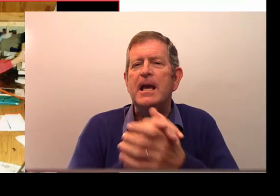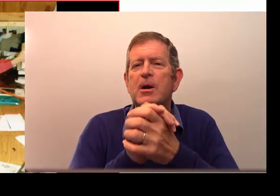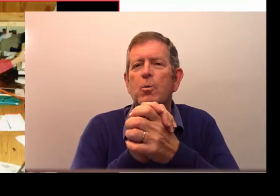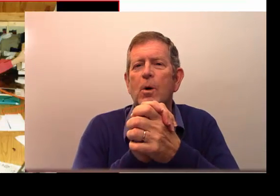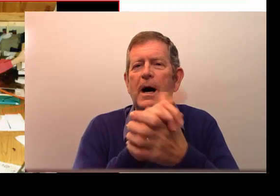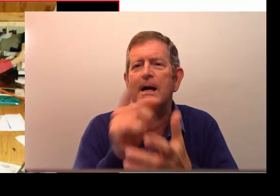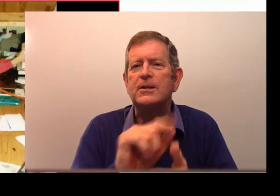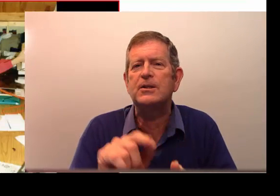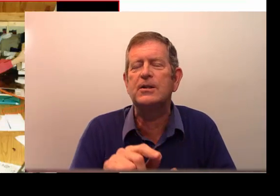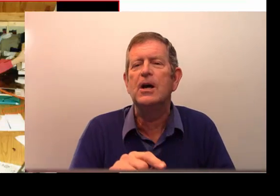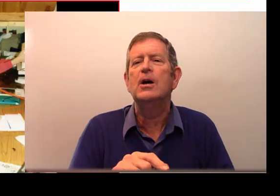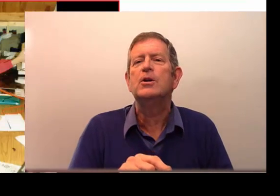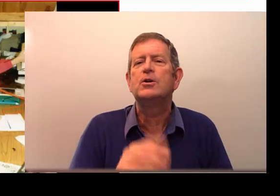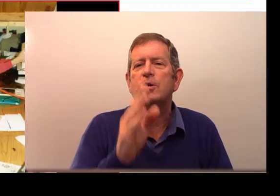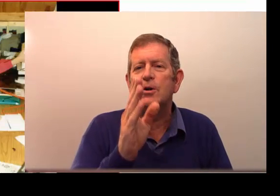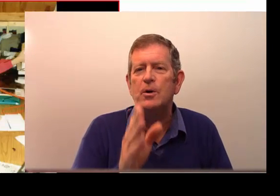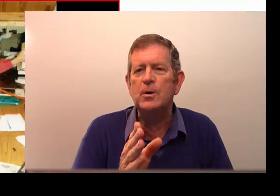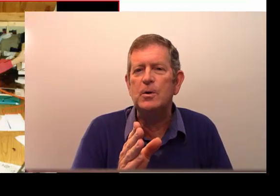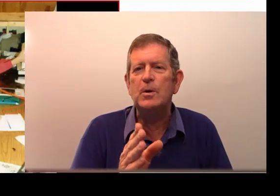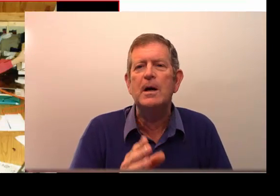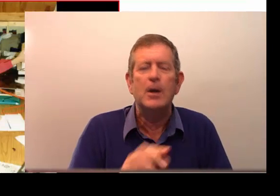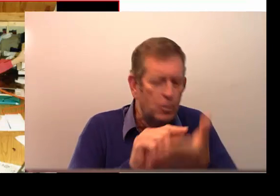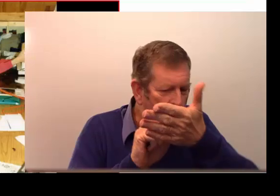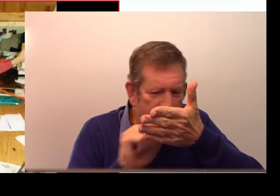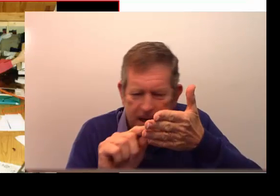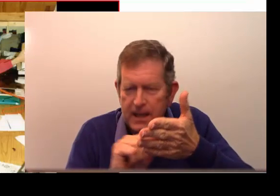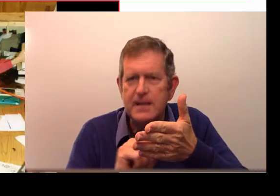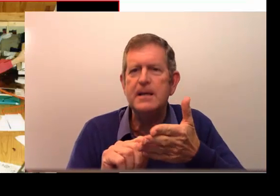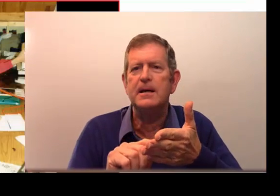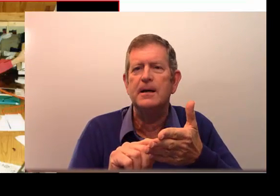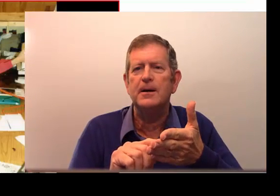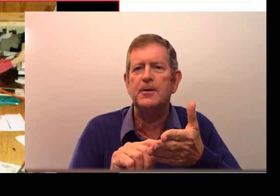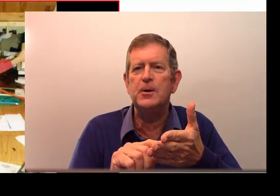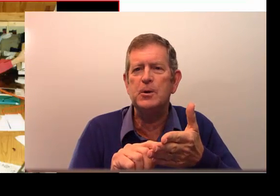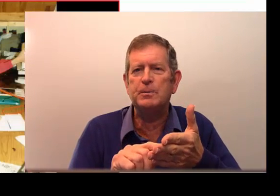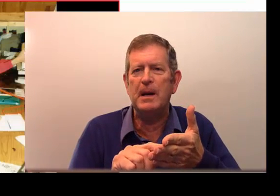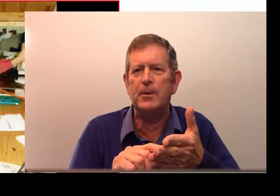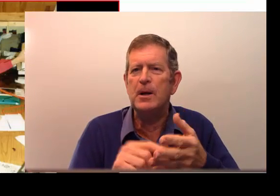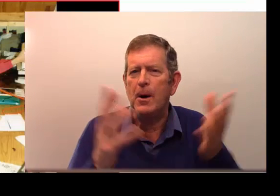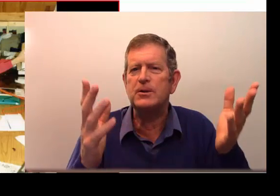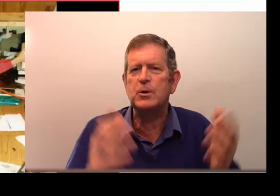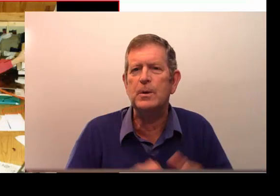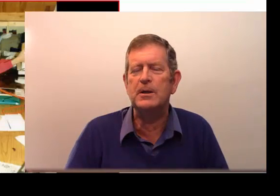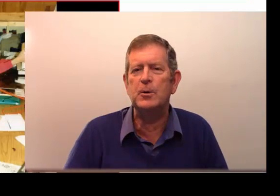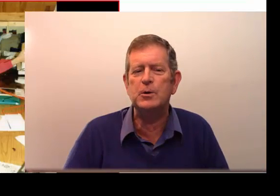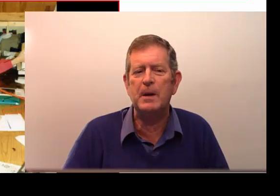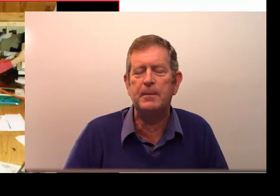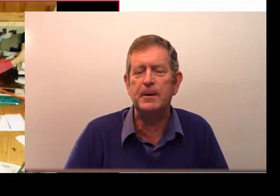long. He wants to read the newspaper.